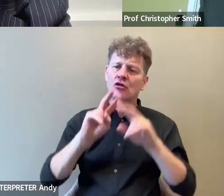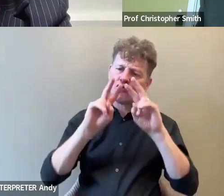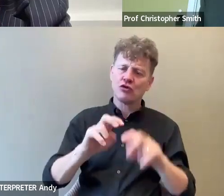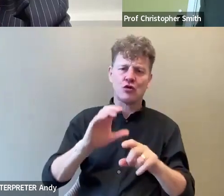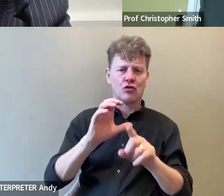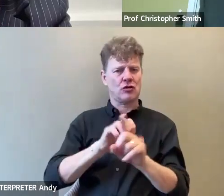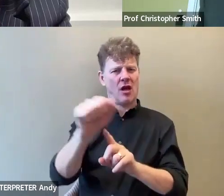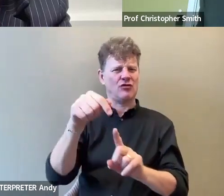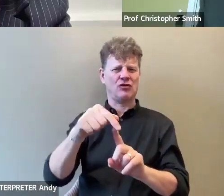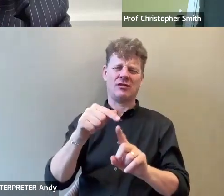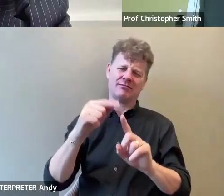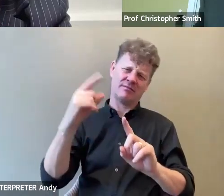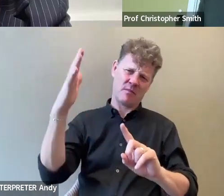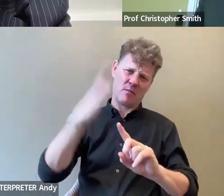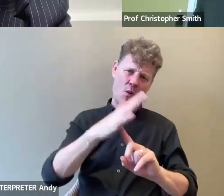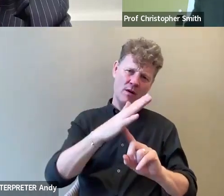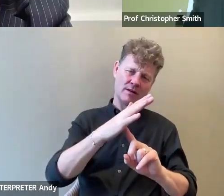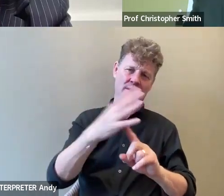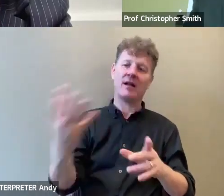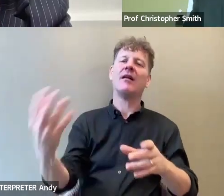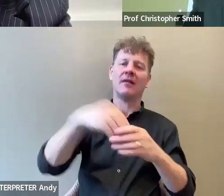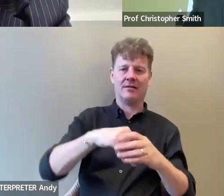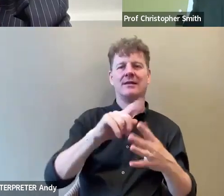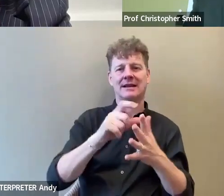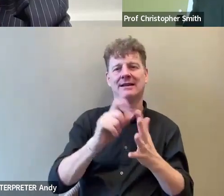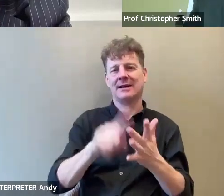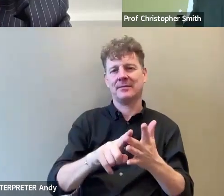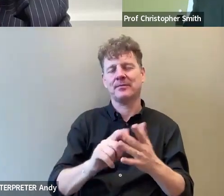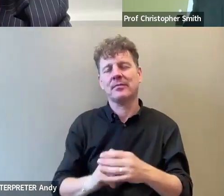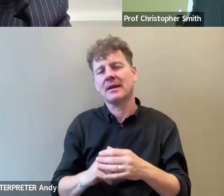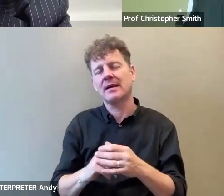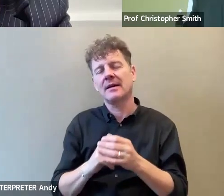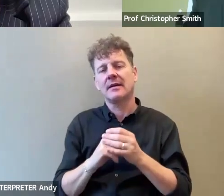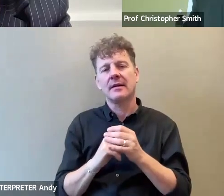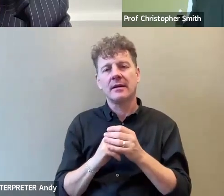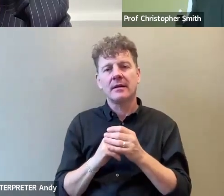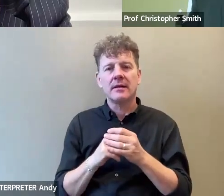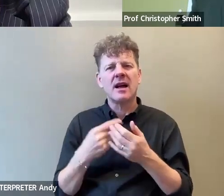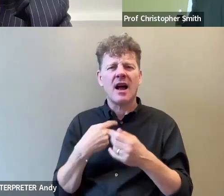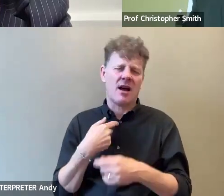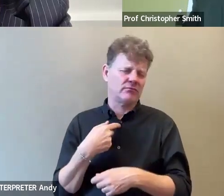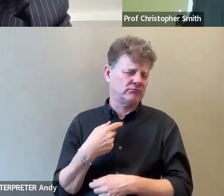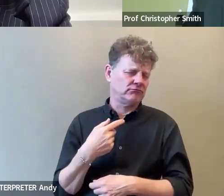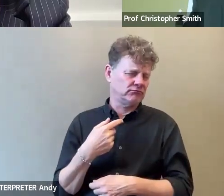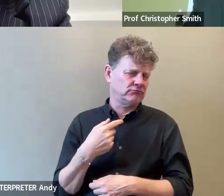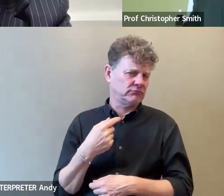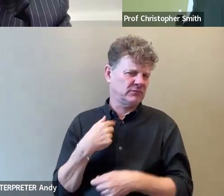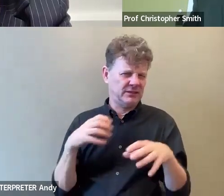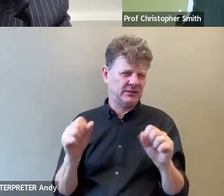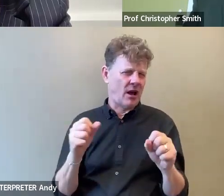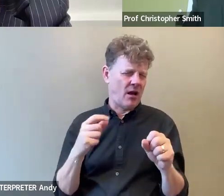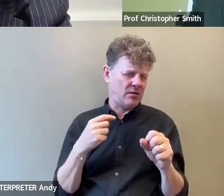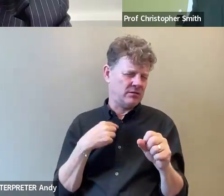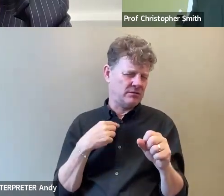culture and the importance of EDI. And I want to start off by saying that for me and for UKRI, the